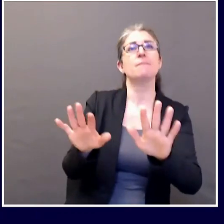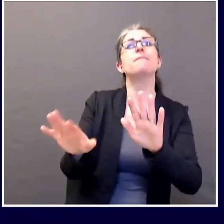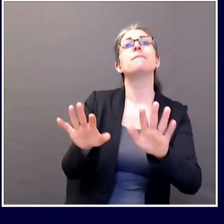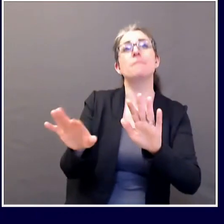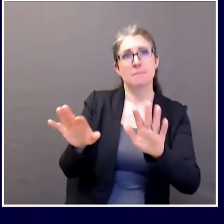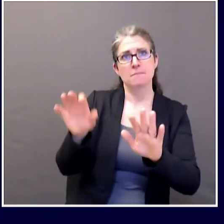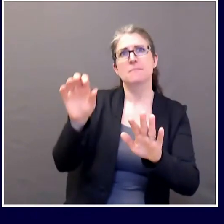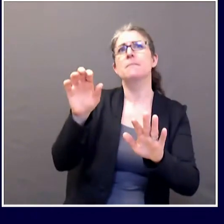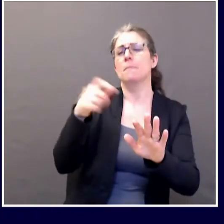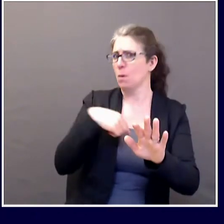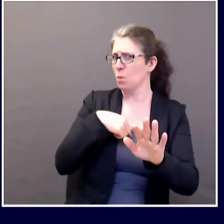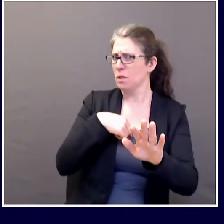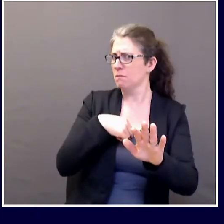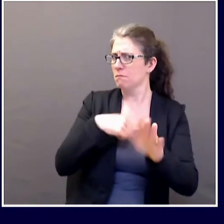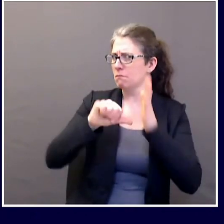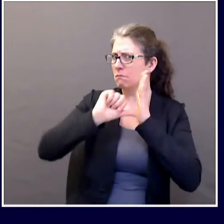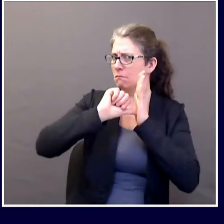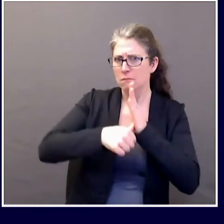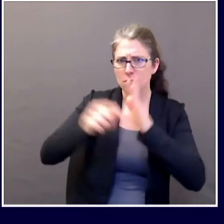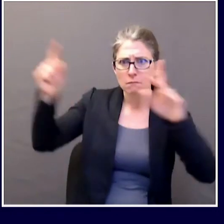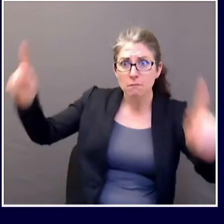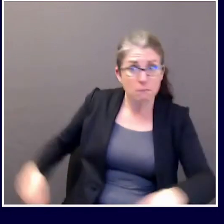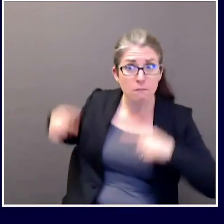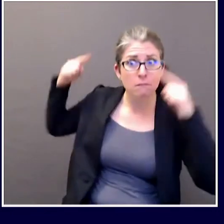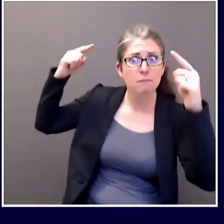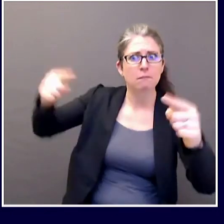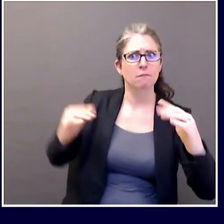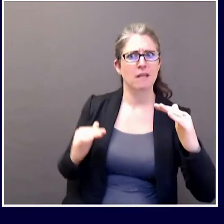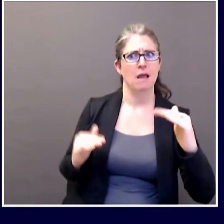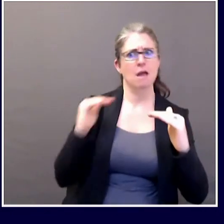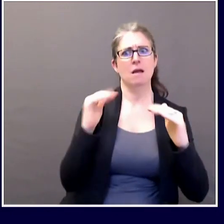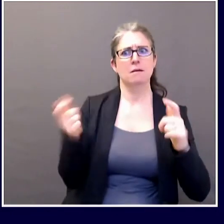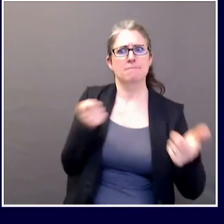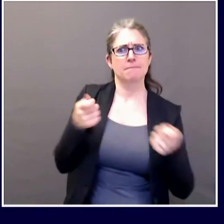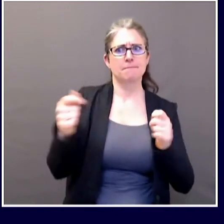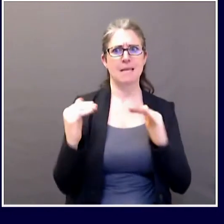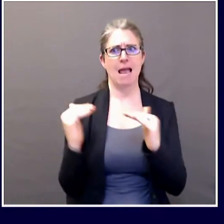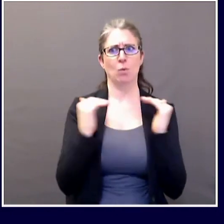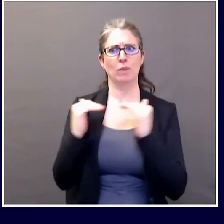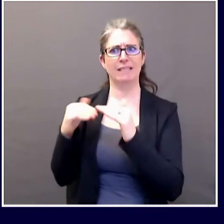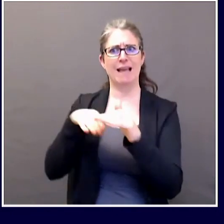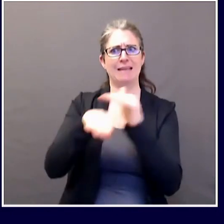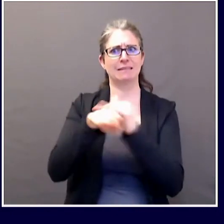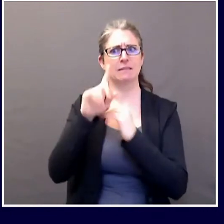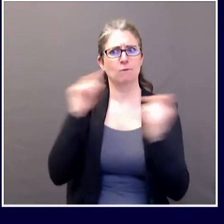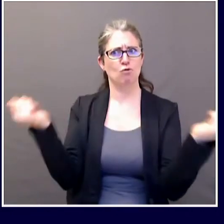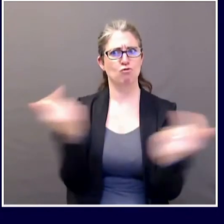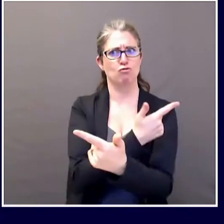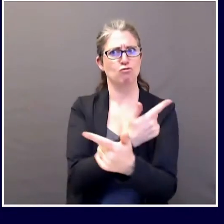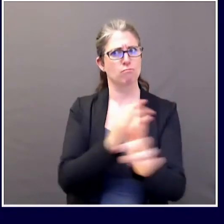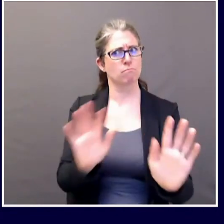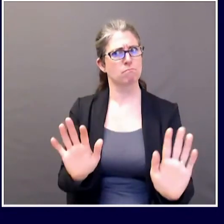runs throughout how we've been thinking about vaccinations. So let me offer a couple of different things that we are looking at